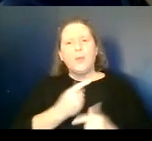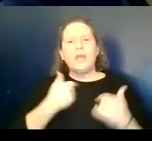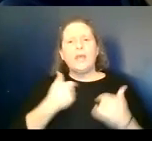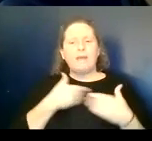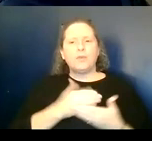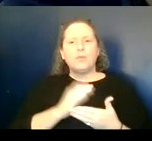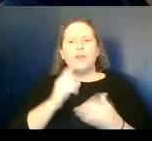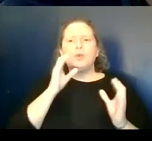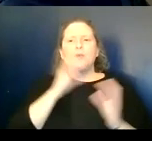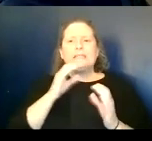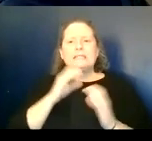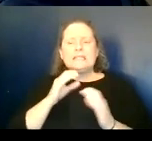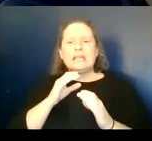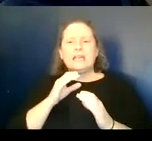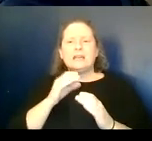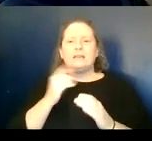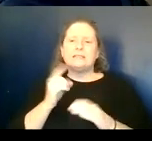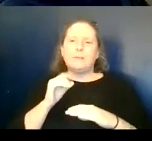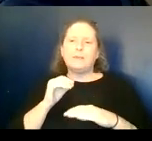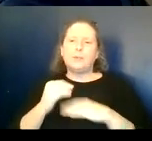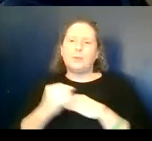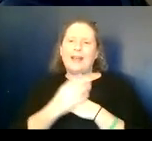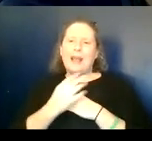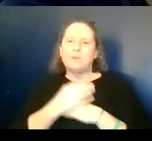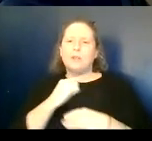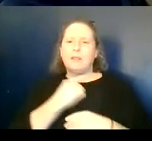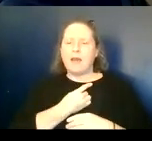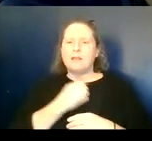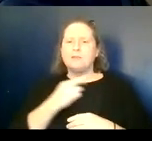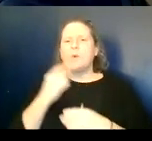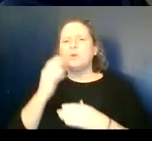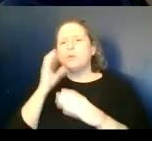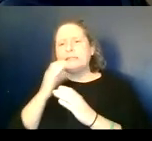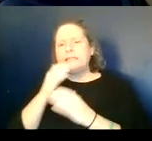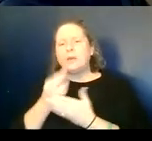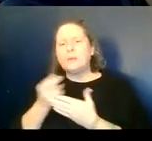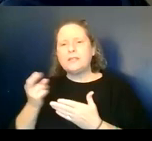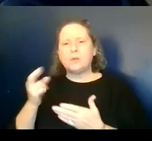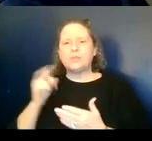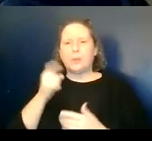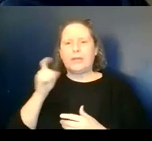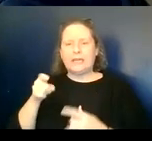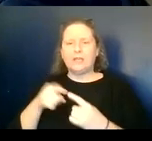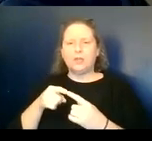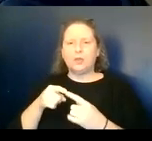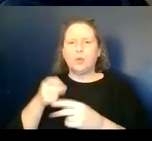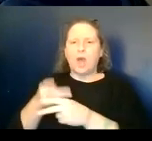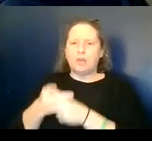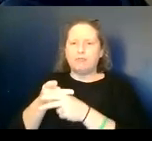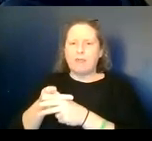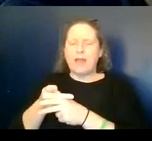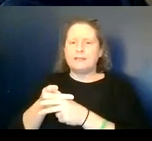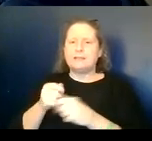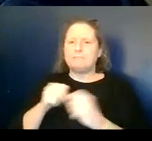seek counsel or to seek the resources that we need to address the violation.